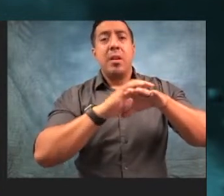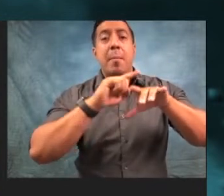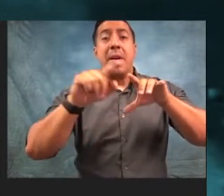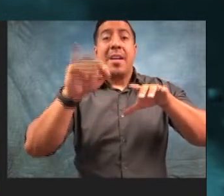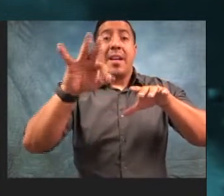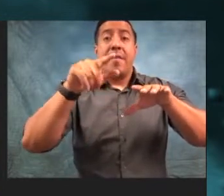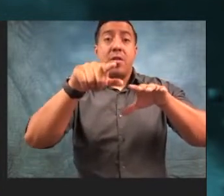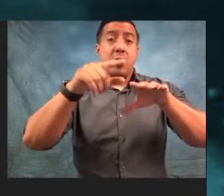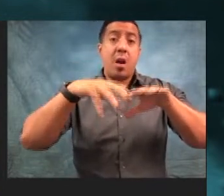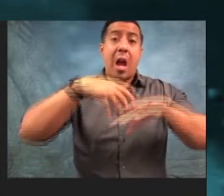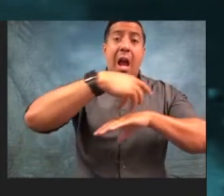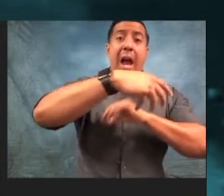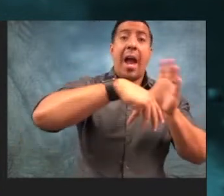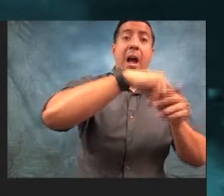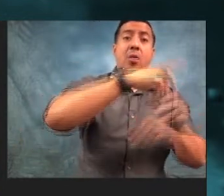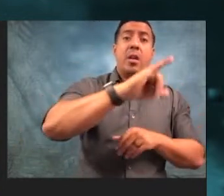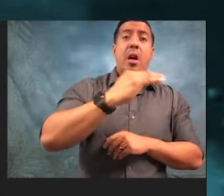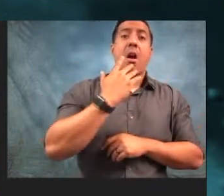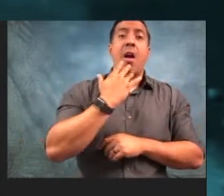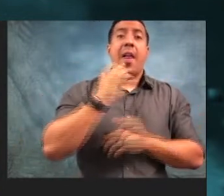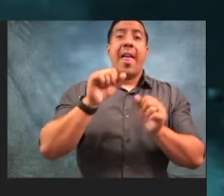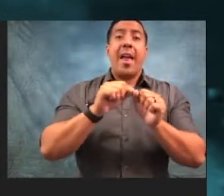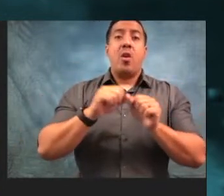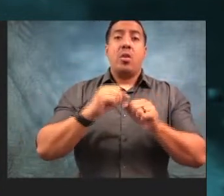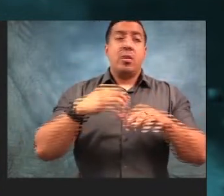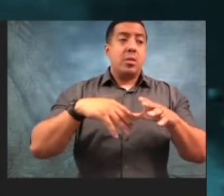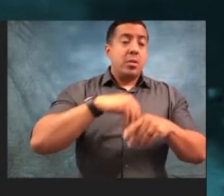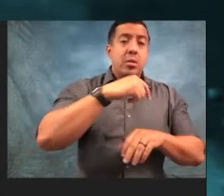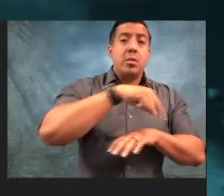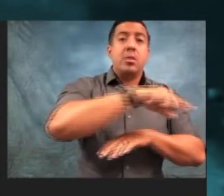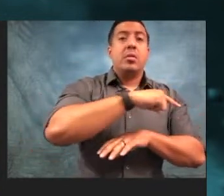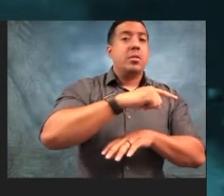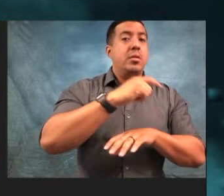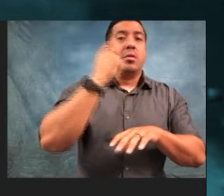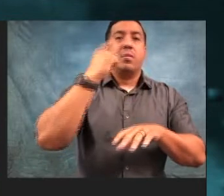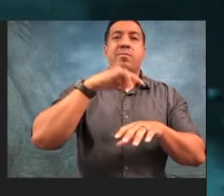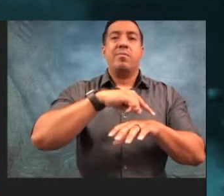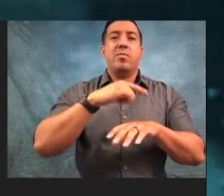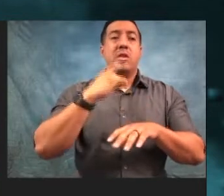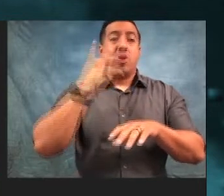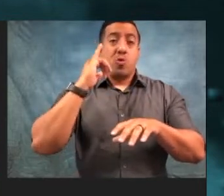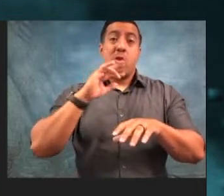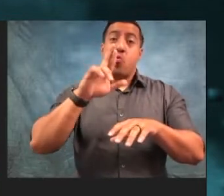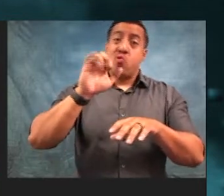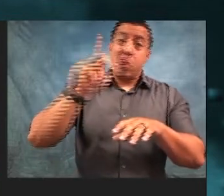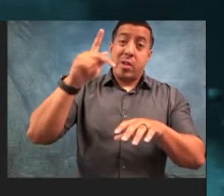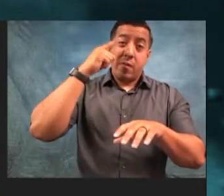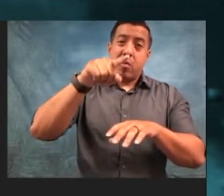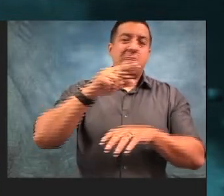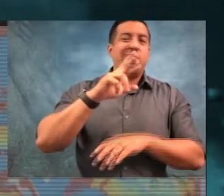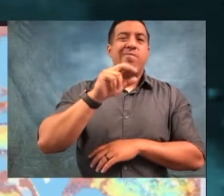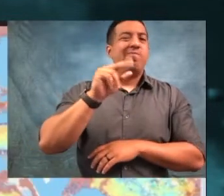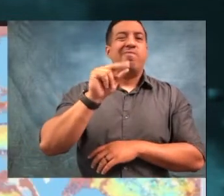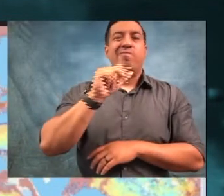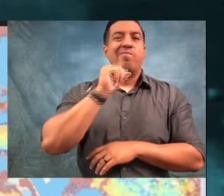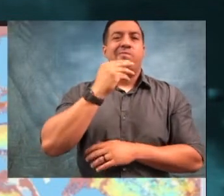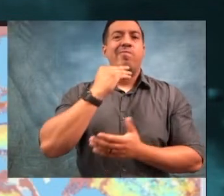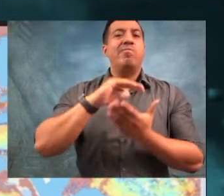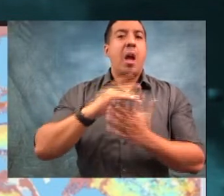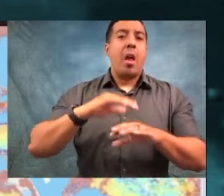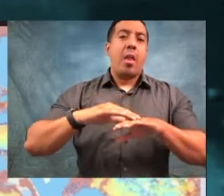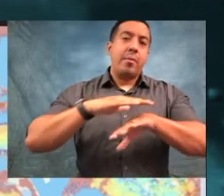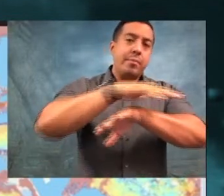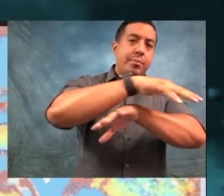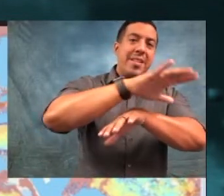If you are outside that color shaded area, then storm surge flooding is not so much a risk for you. Here's